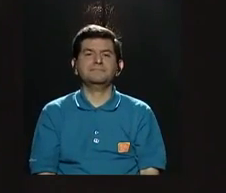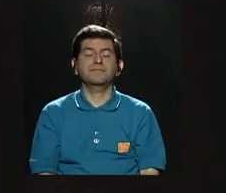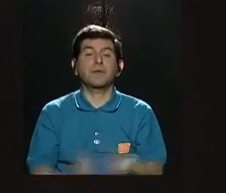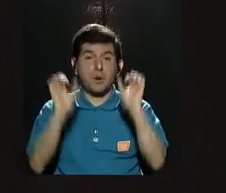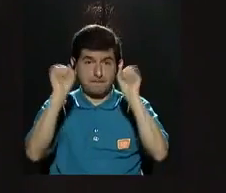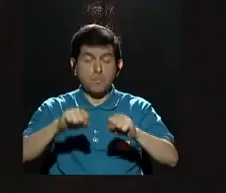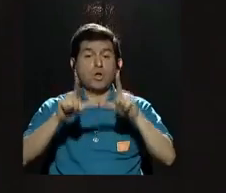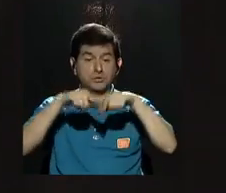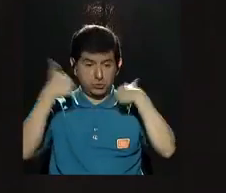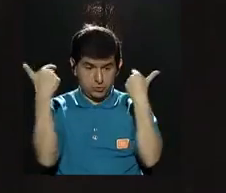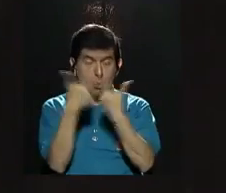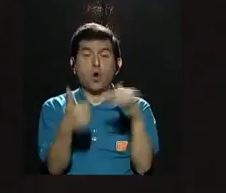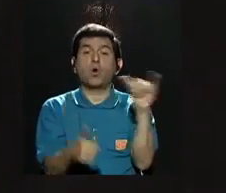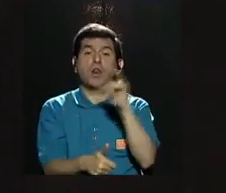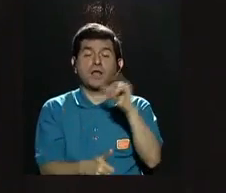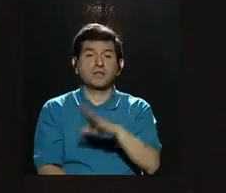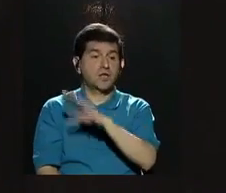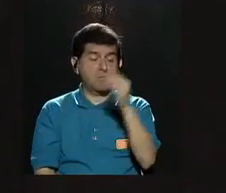can be feminist.